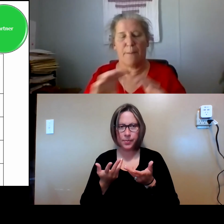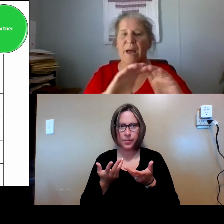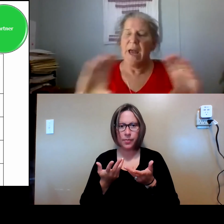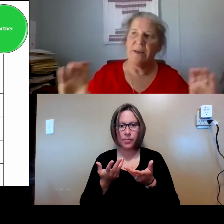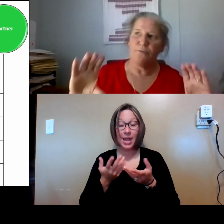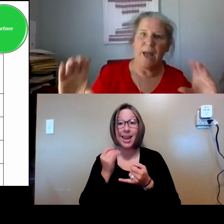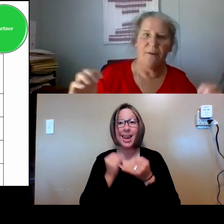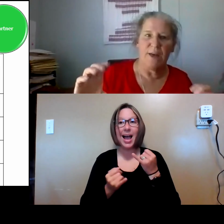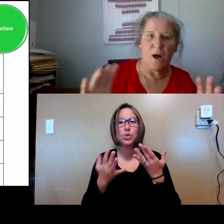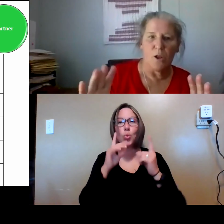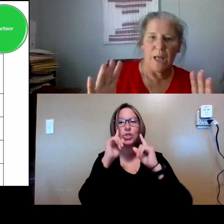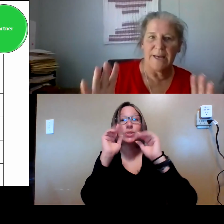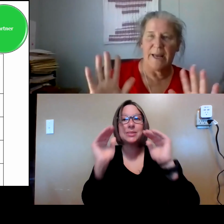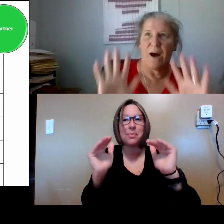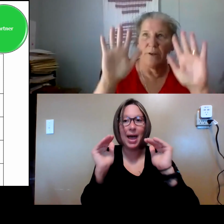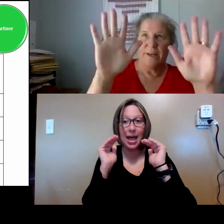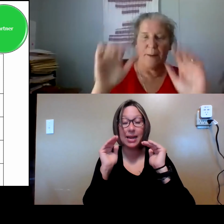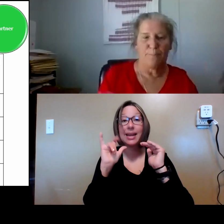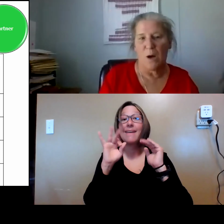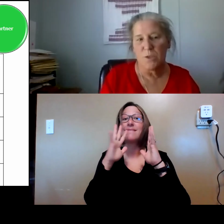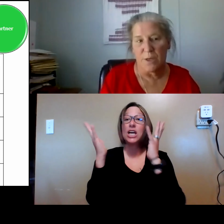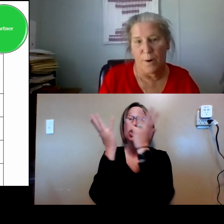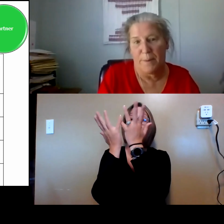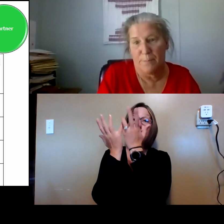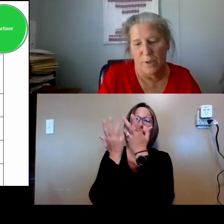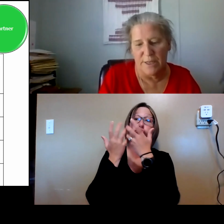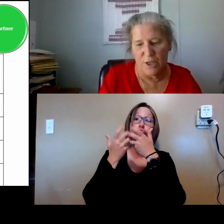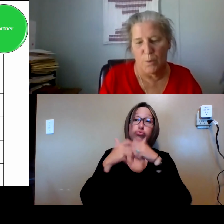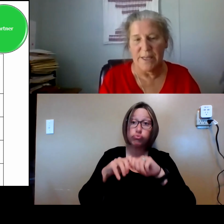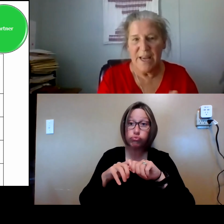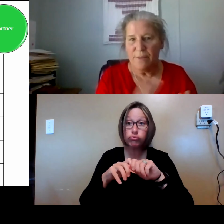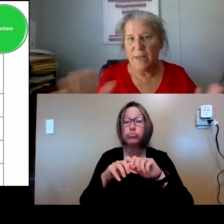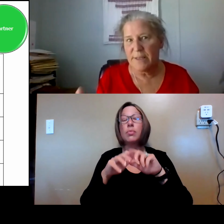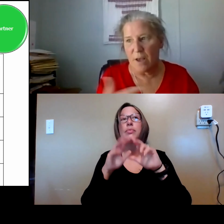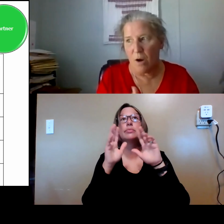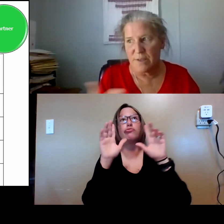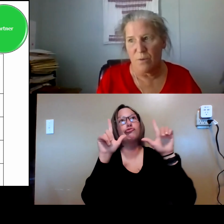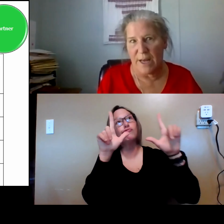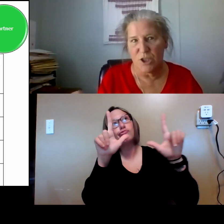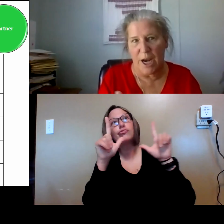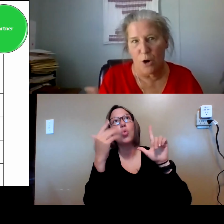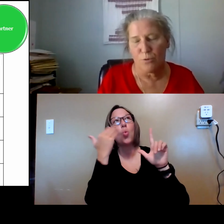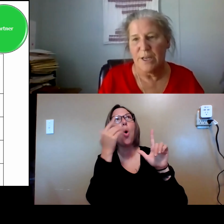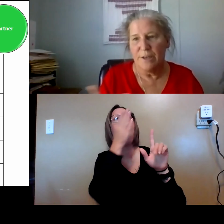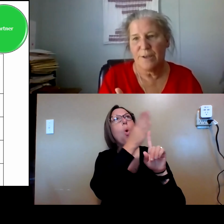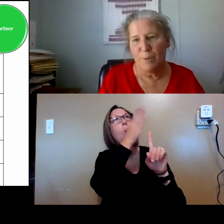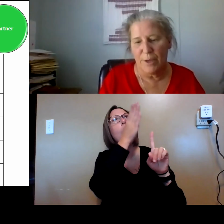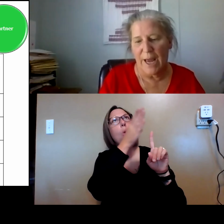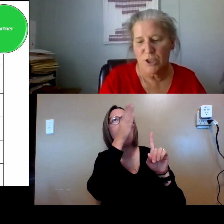from them? And if we have that all lined out and posted where people can do it, then it's also that